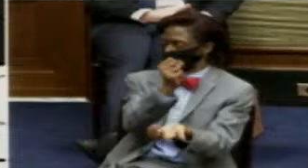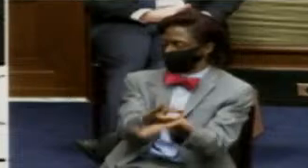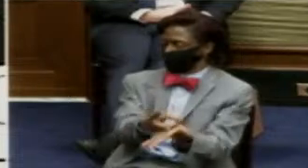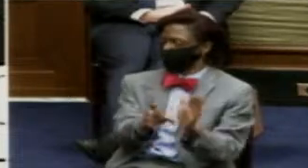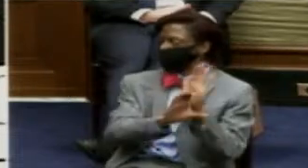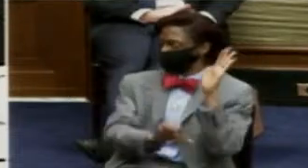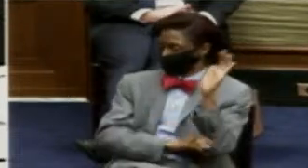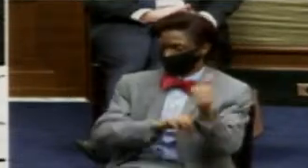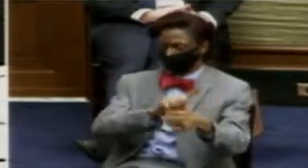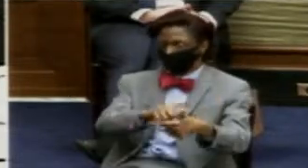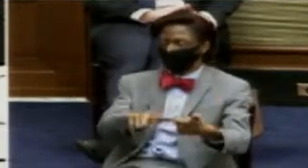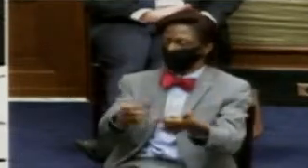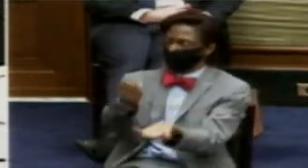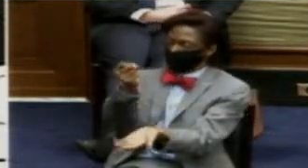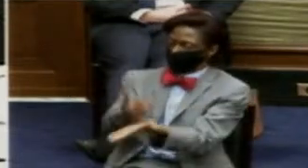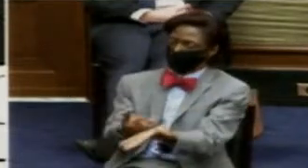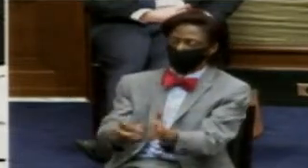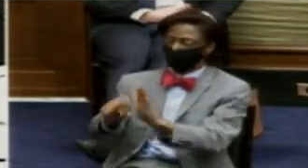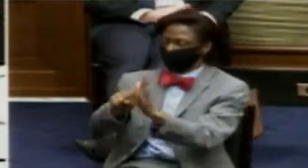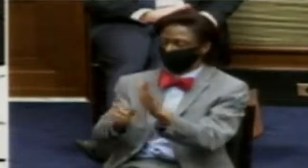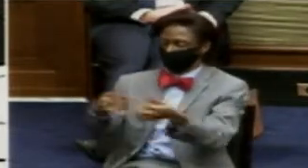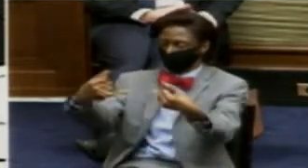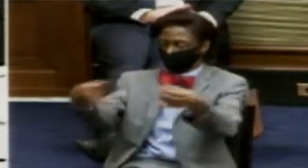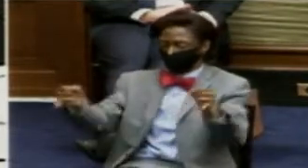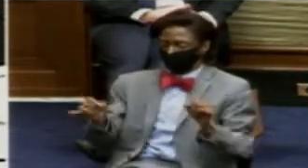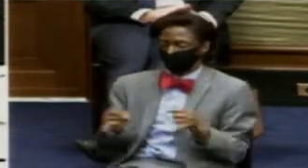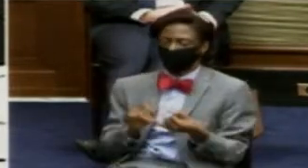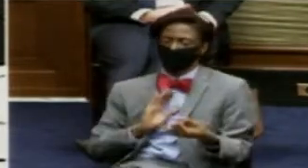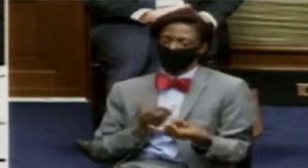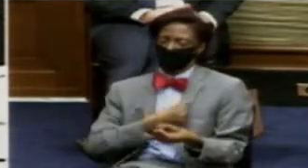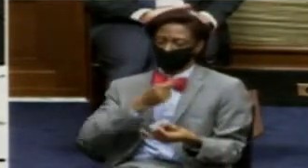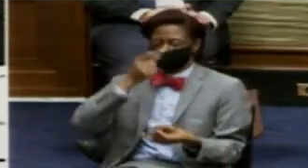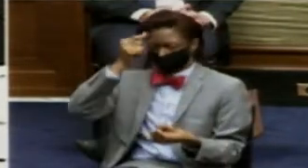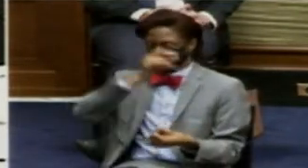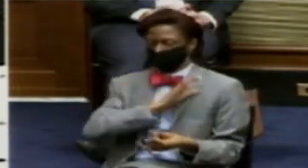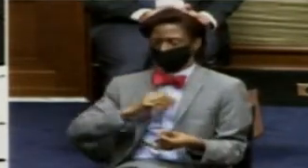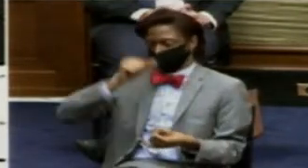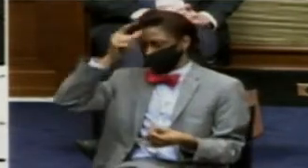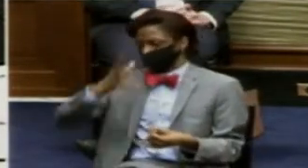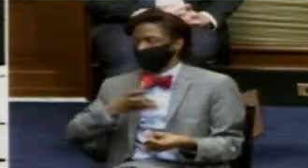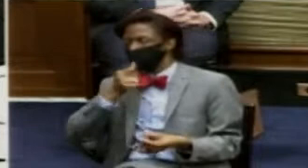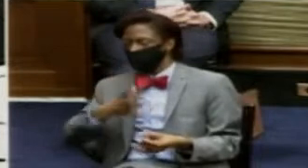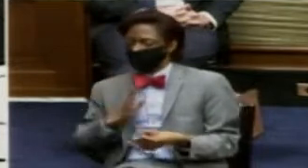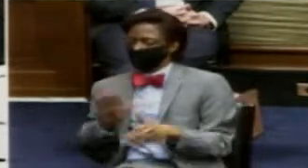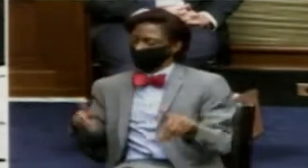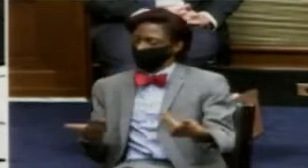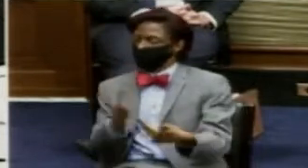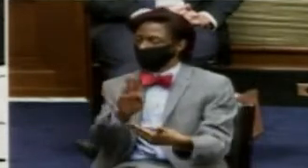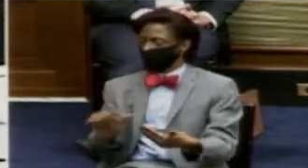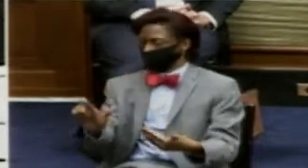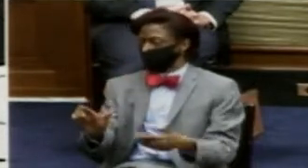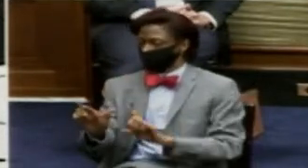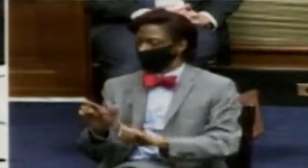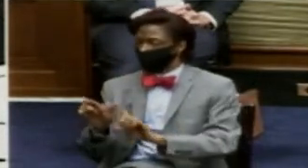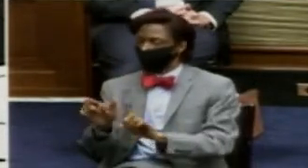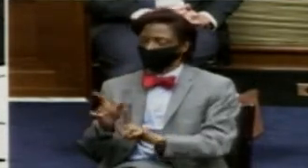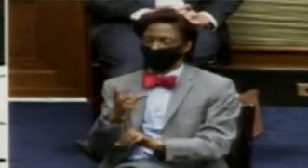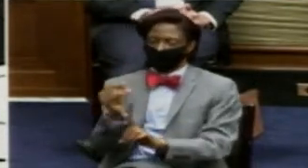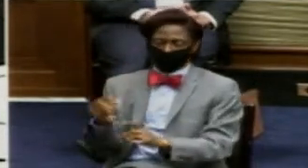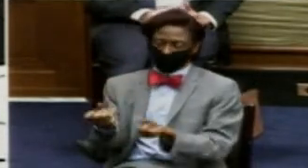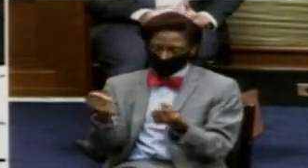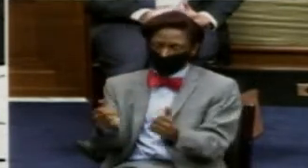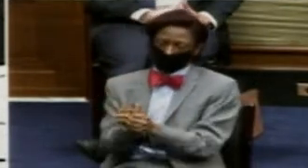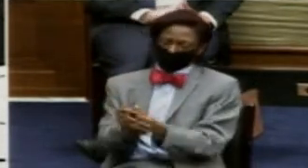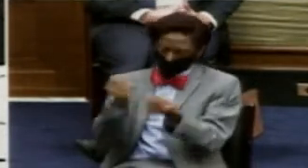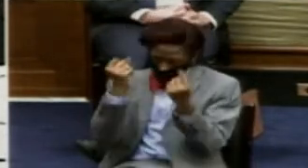We have approved our state boundaries. Our Congresswoman has introduced a bill that has a historic number of